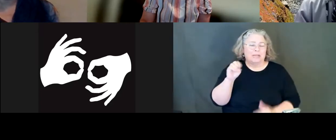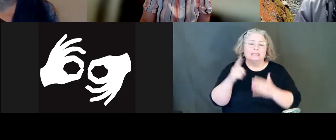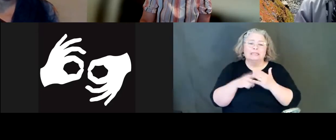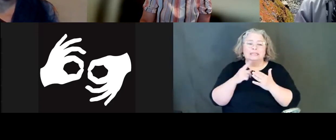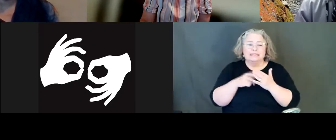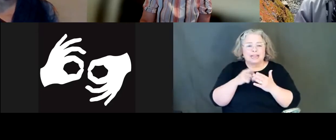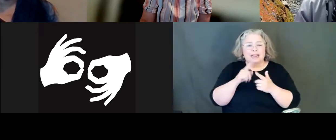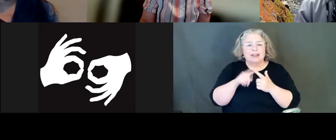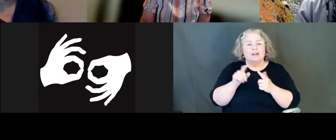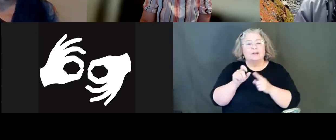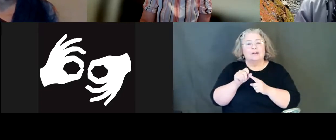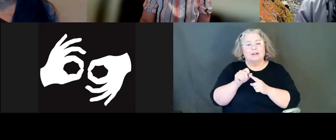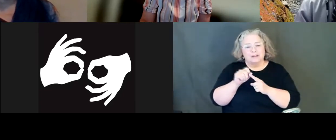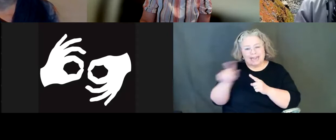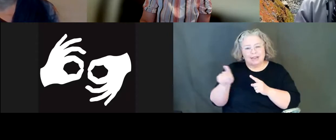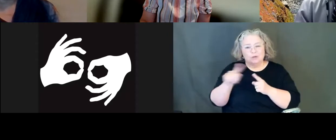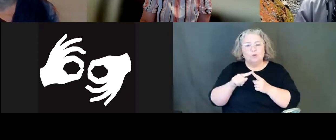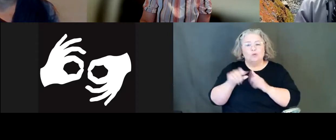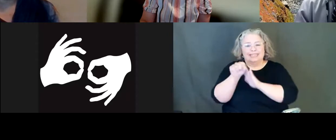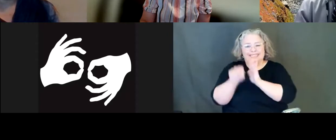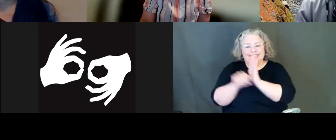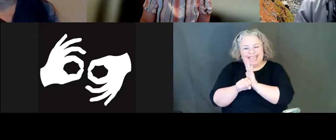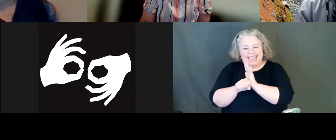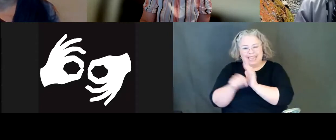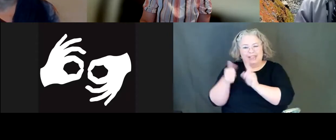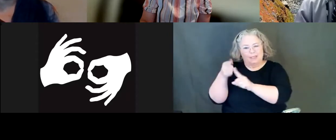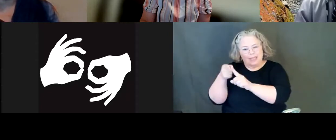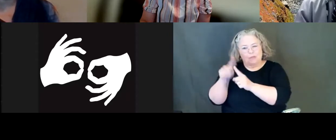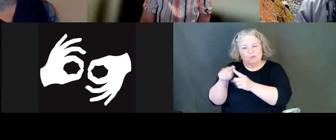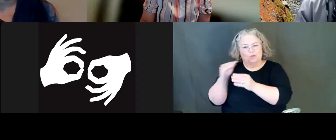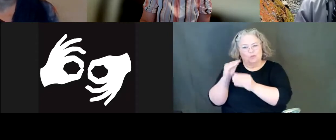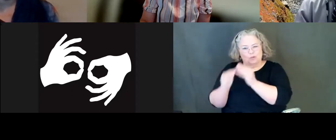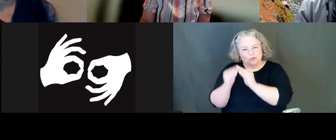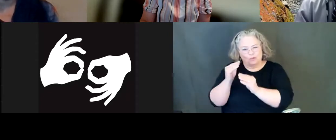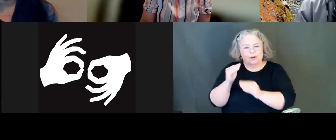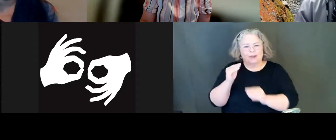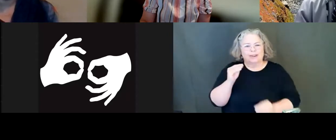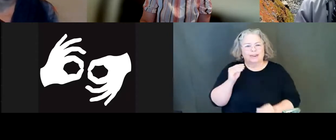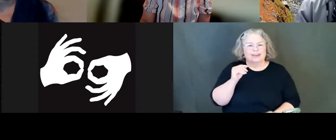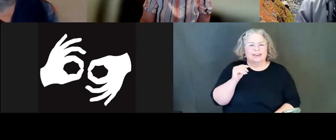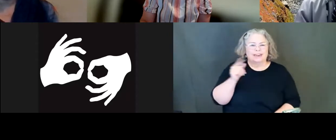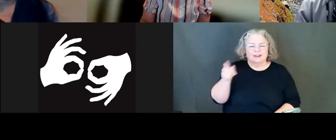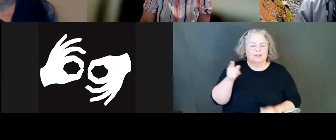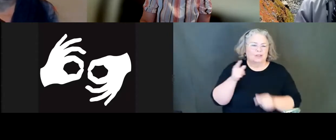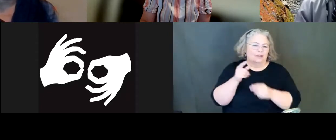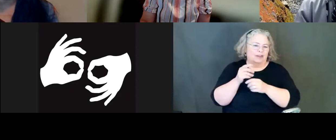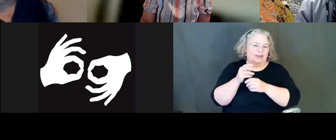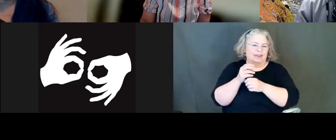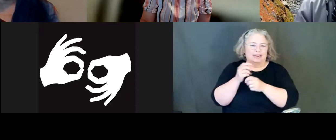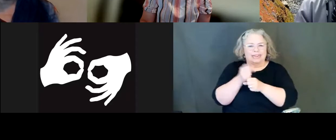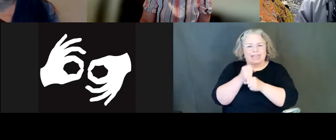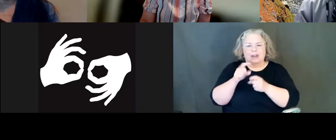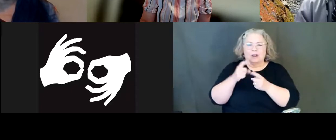send it to the state to correct. And since they're getting it from all different